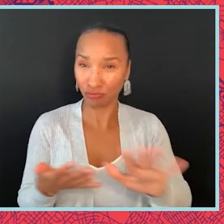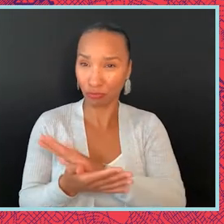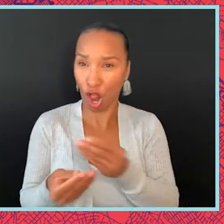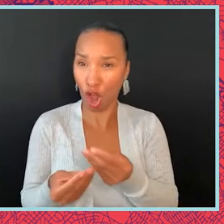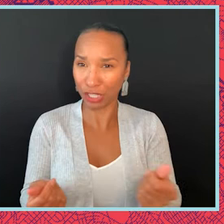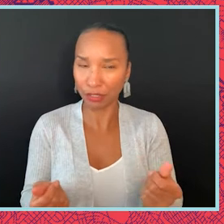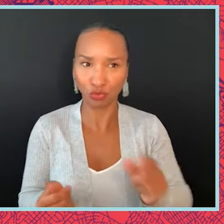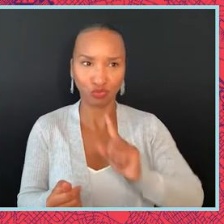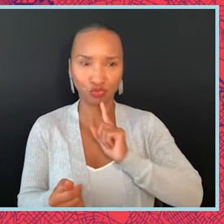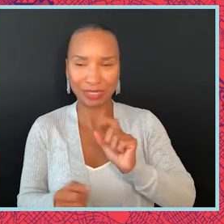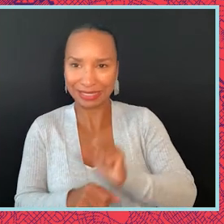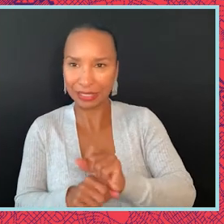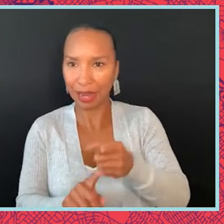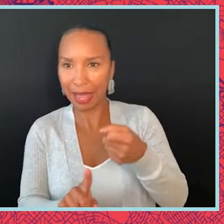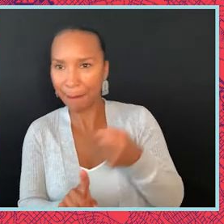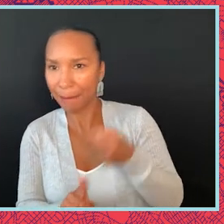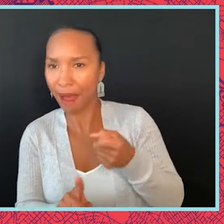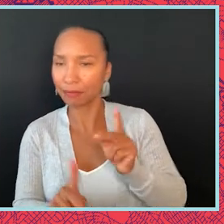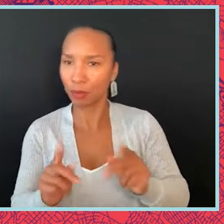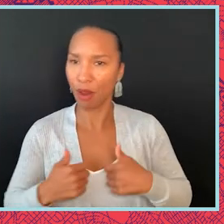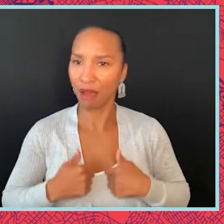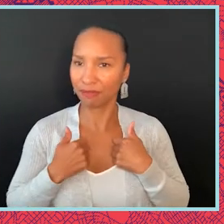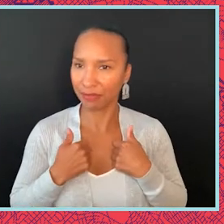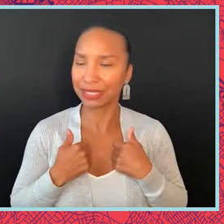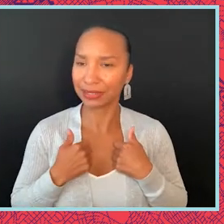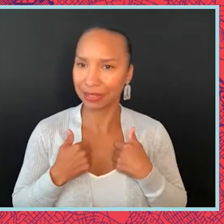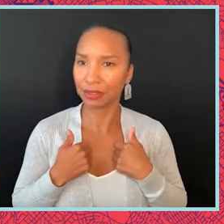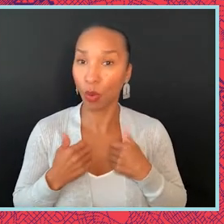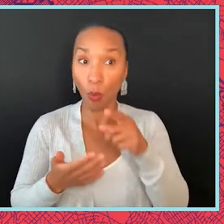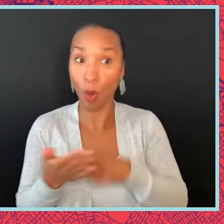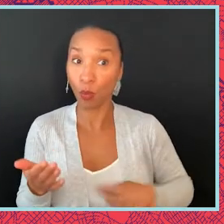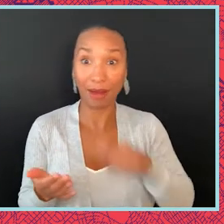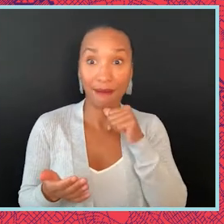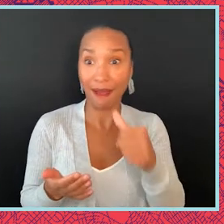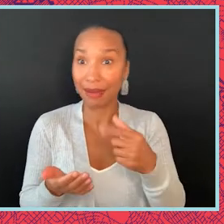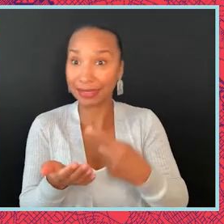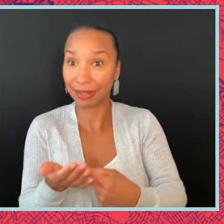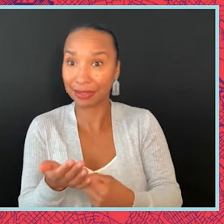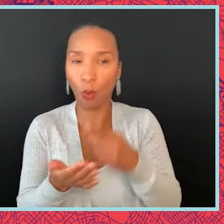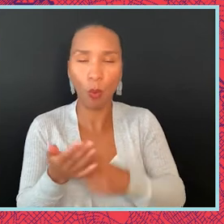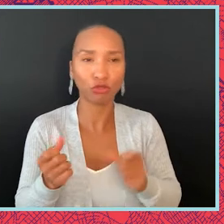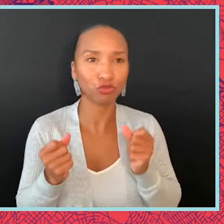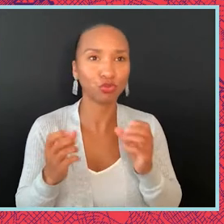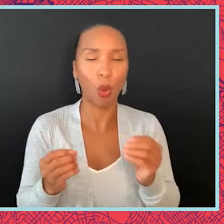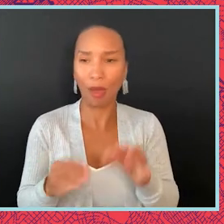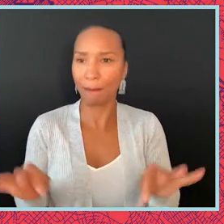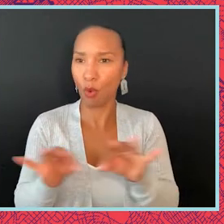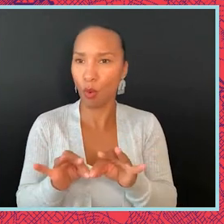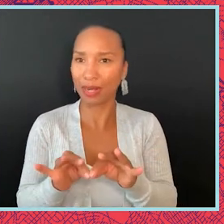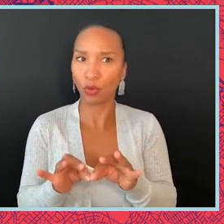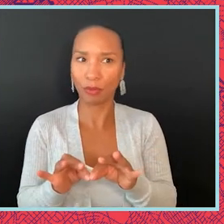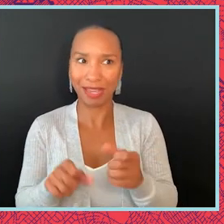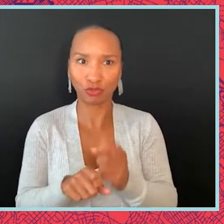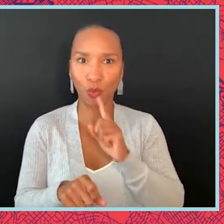gets lost is the real sort of impact on people's lives and the things that we are talking about that are so important